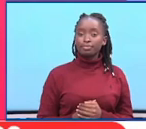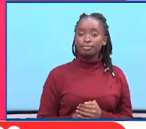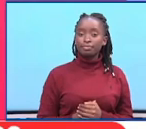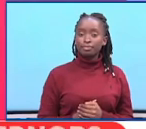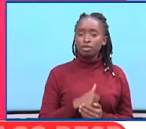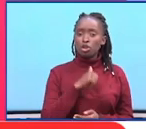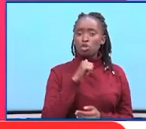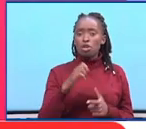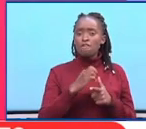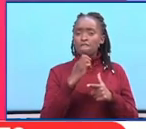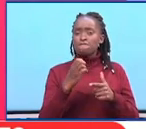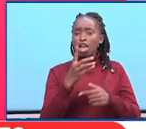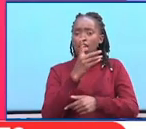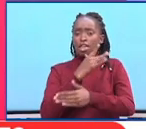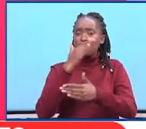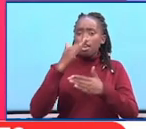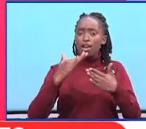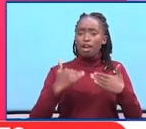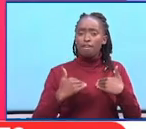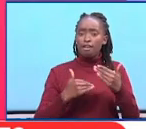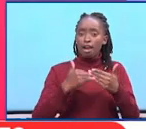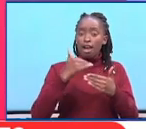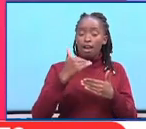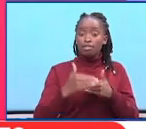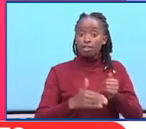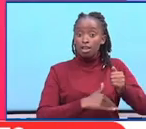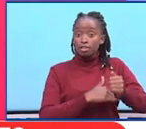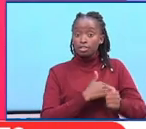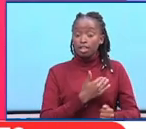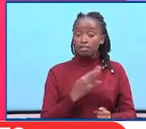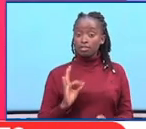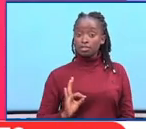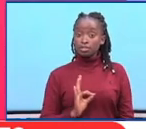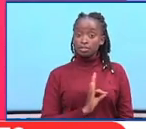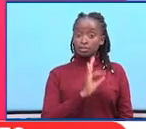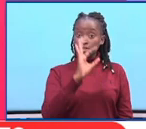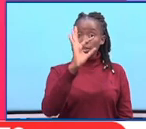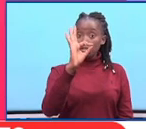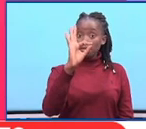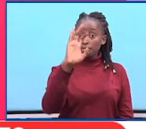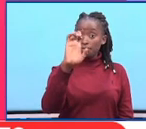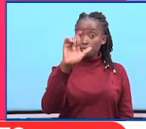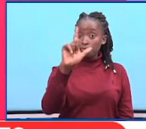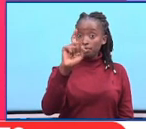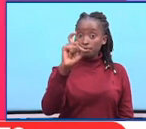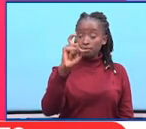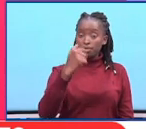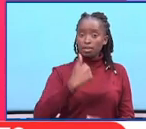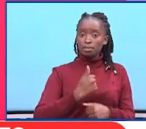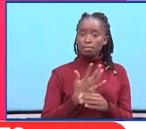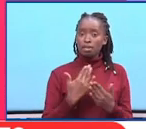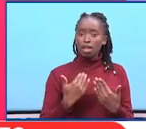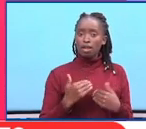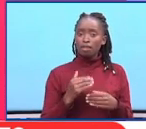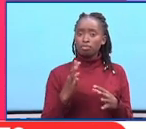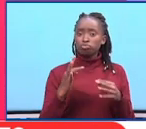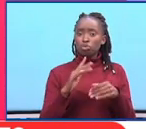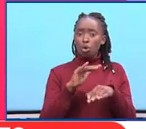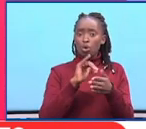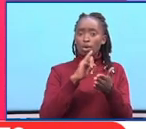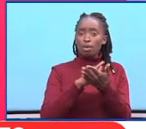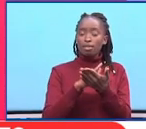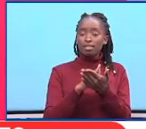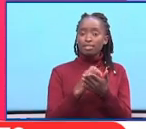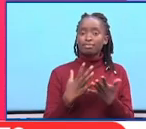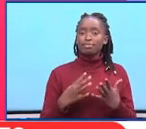a day ago when the Chief of Staff and Head of Public Service, Felix Koskei, made a restriction to six categories of foreign travels amongst